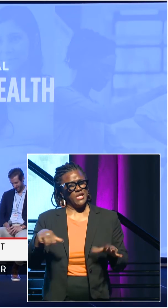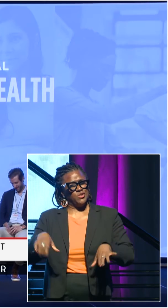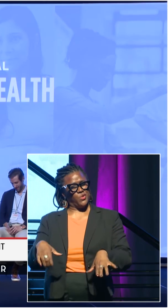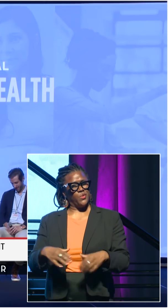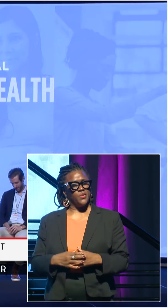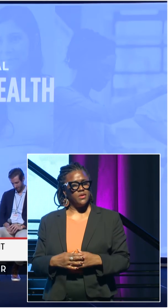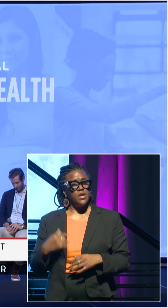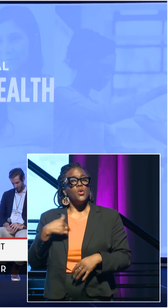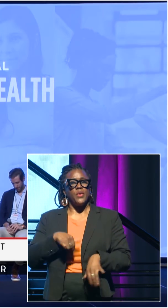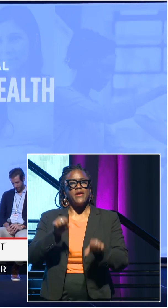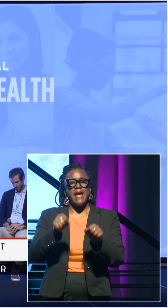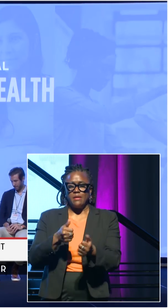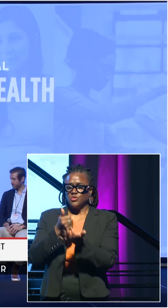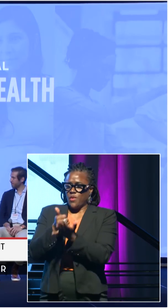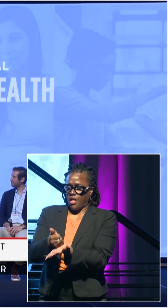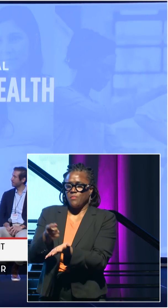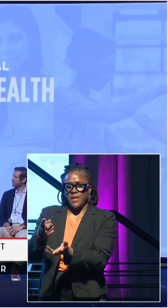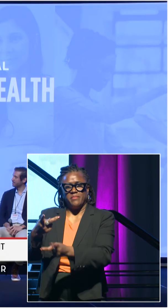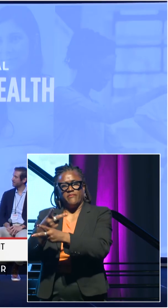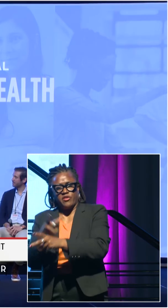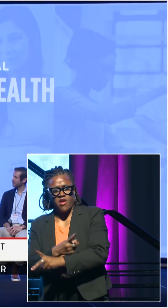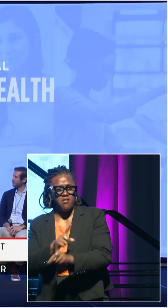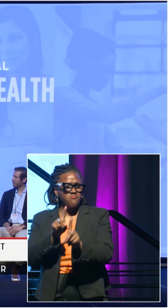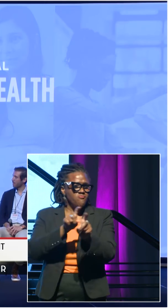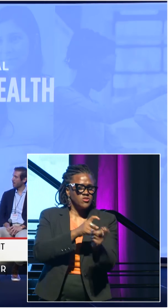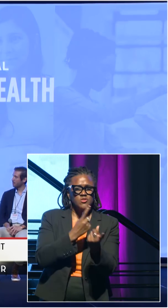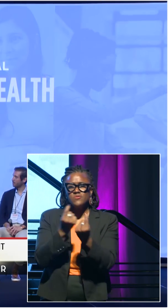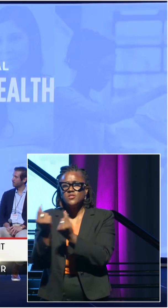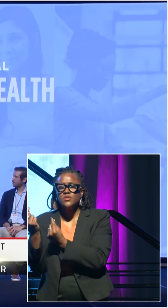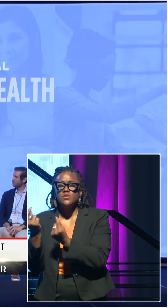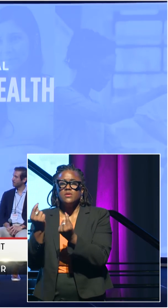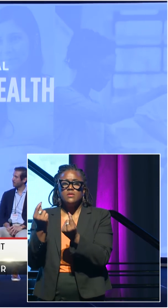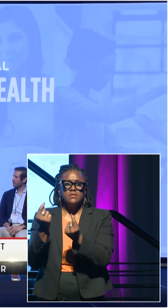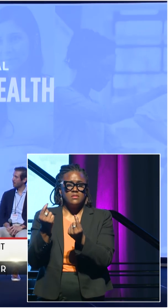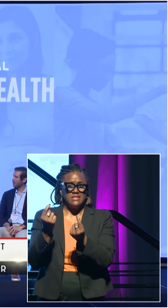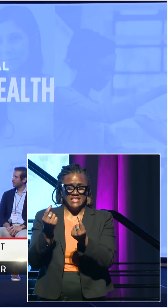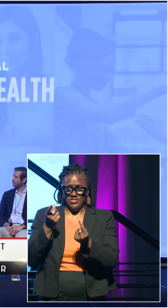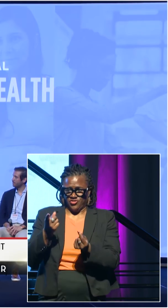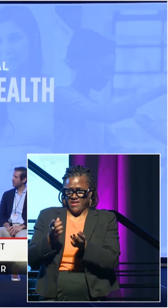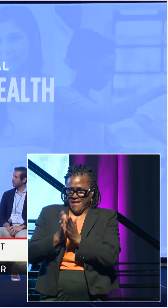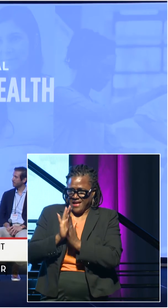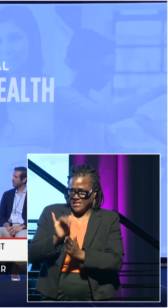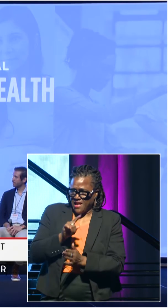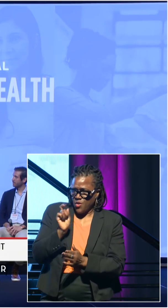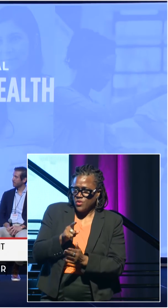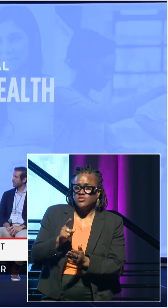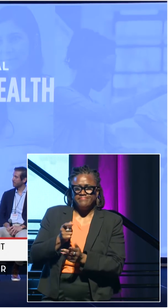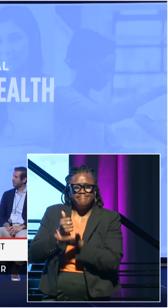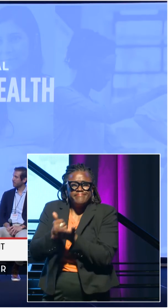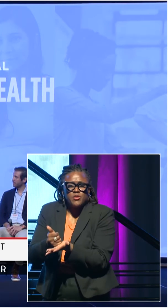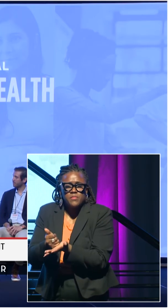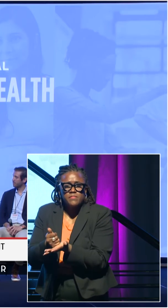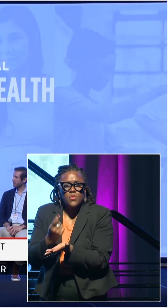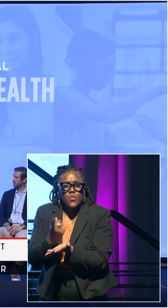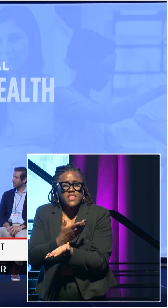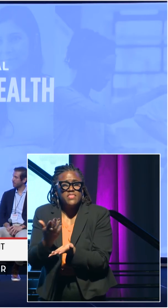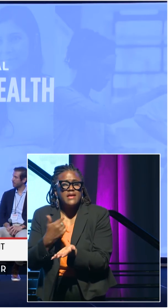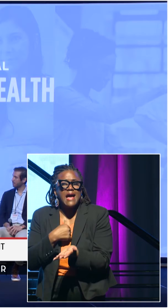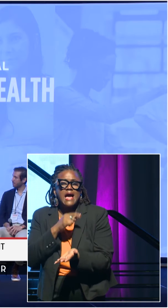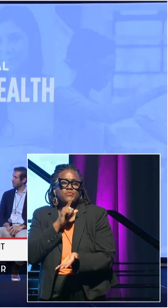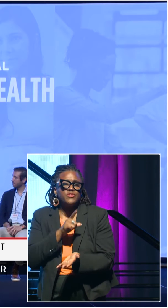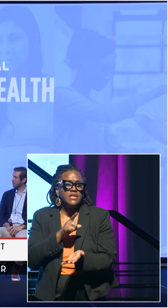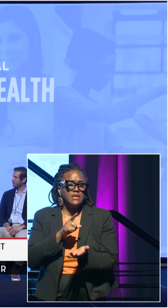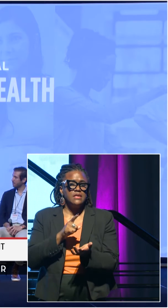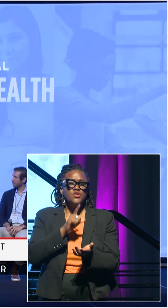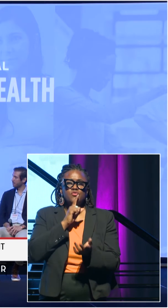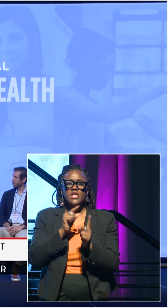So we are able to help them navigate those questions and what weeks they should be asking those questions. And one of the things that the word